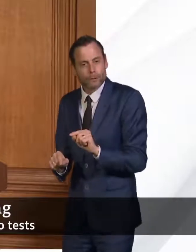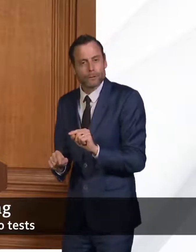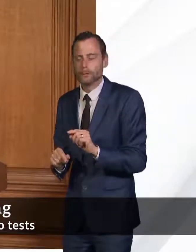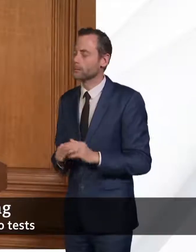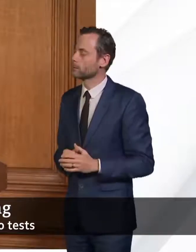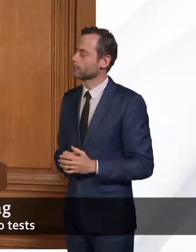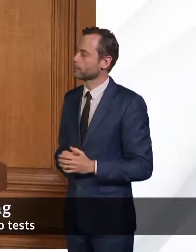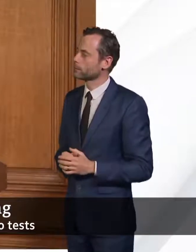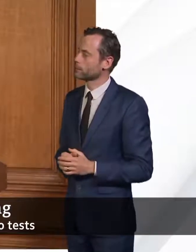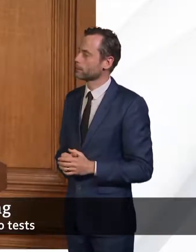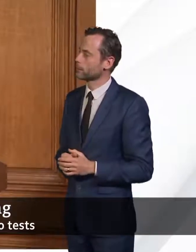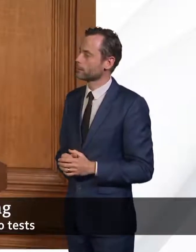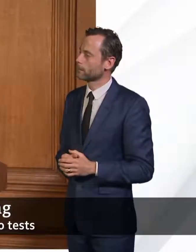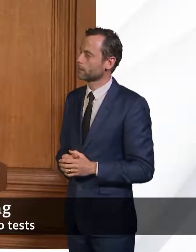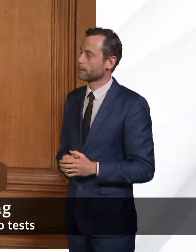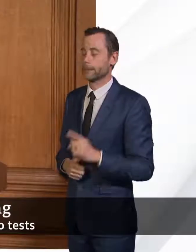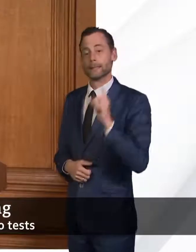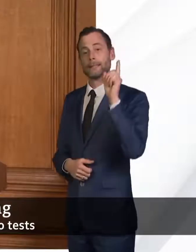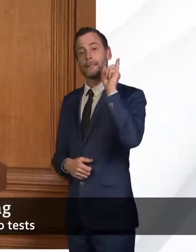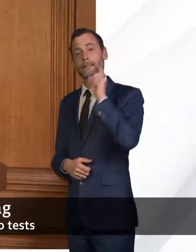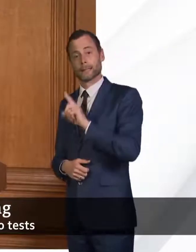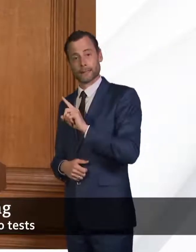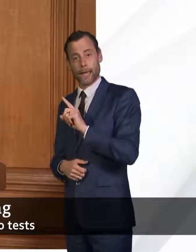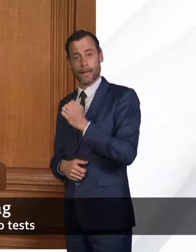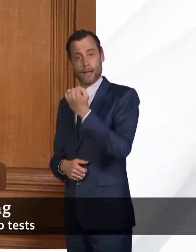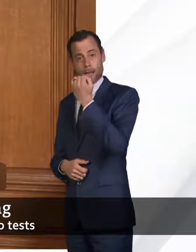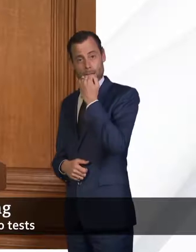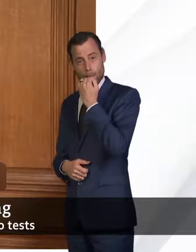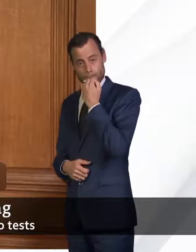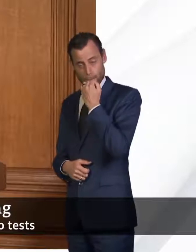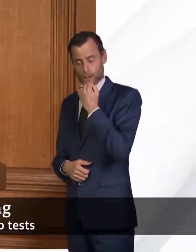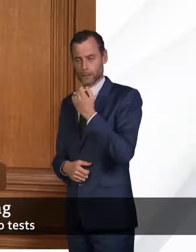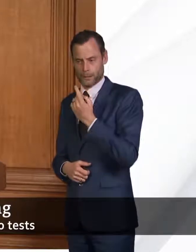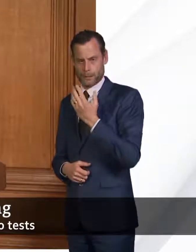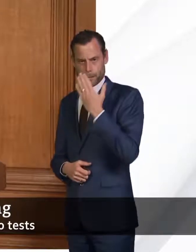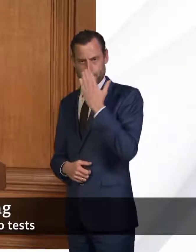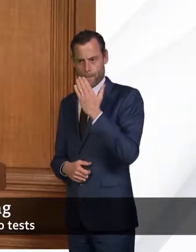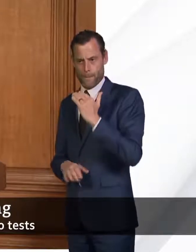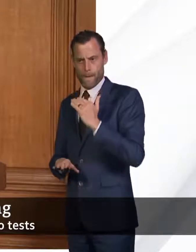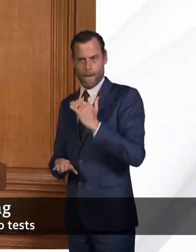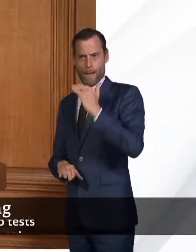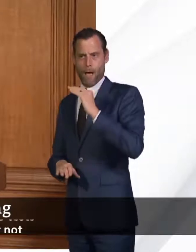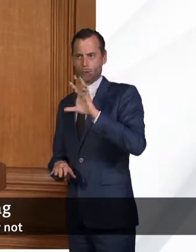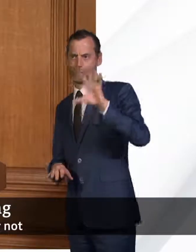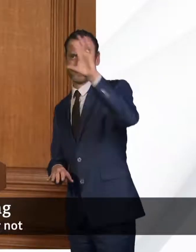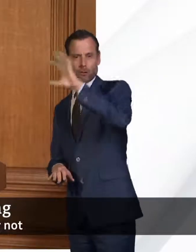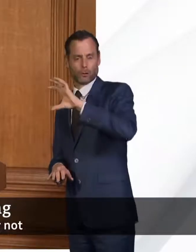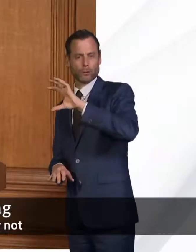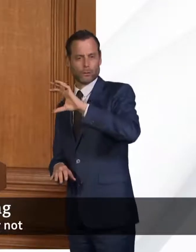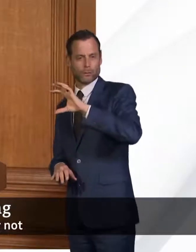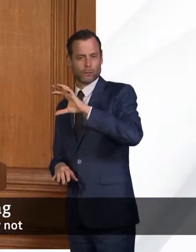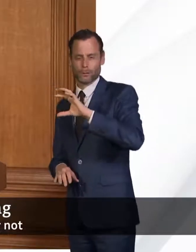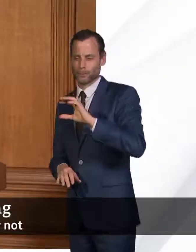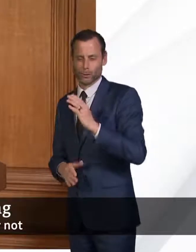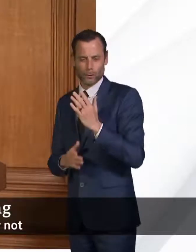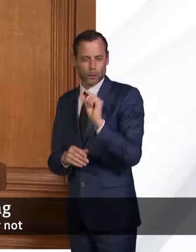is yesterday's numbers were a little bit higher in most regions than the day before, but it's a tiny effect. It's well within the noise